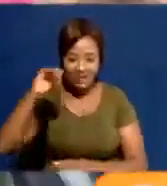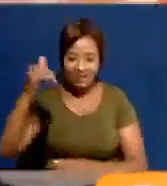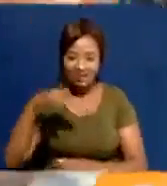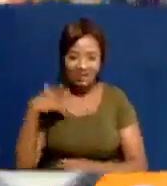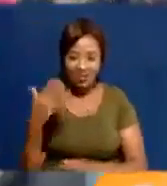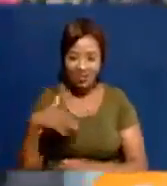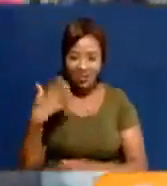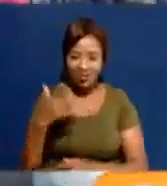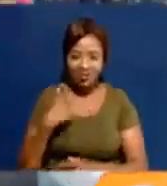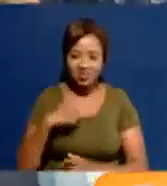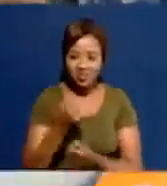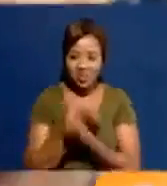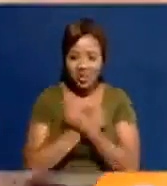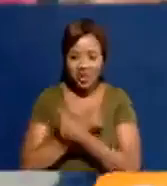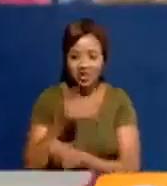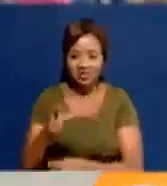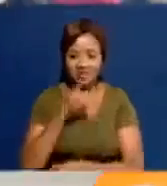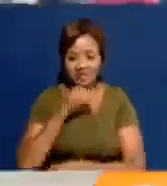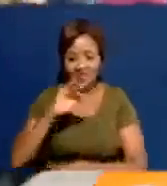Come on, City! So,